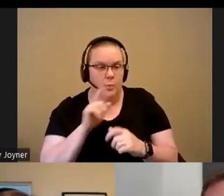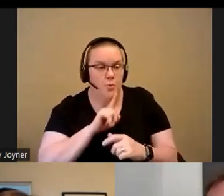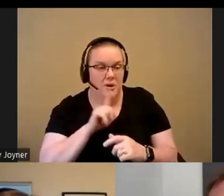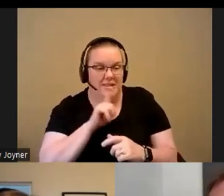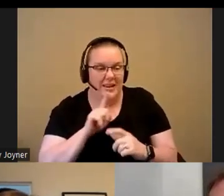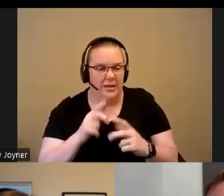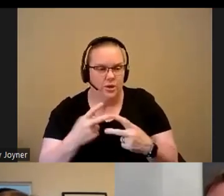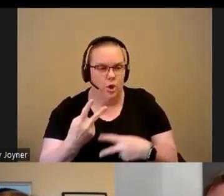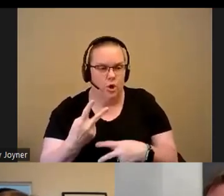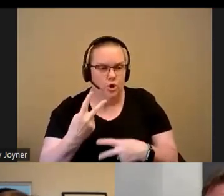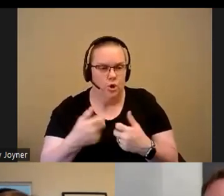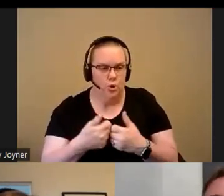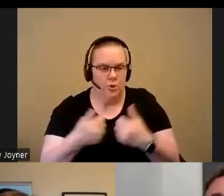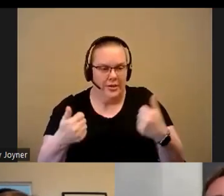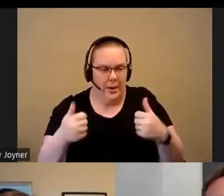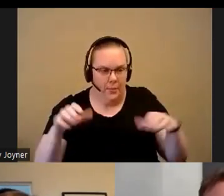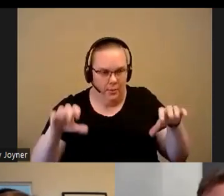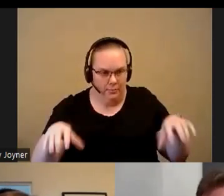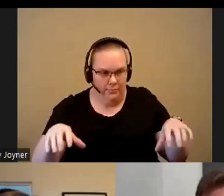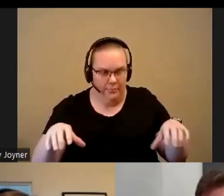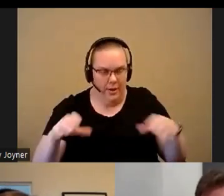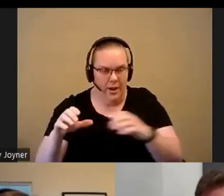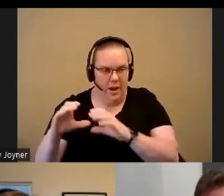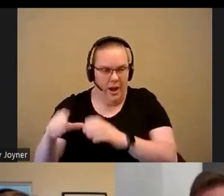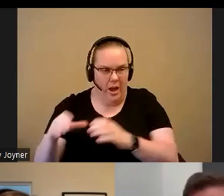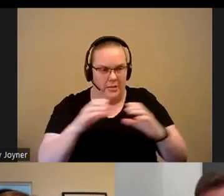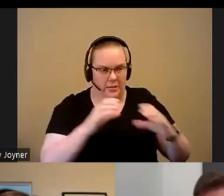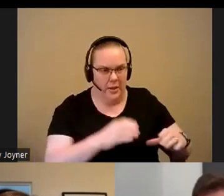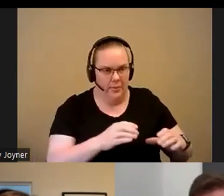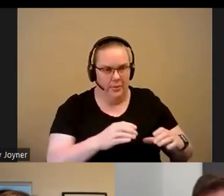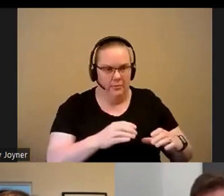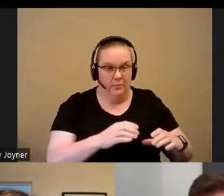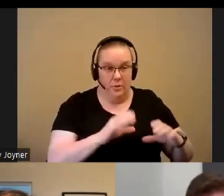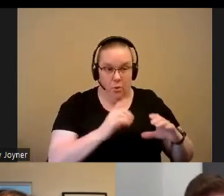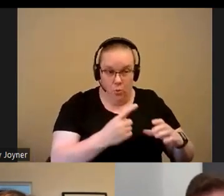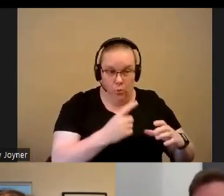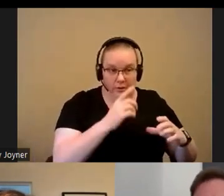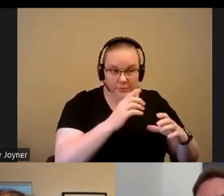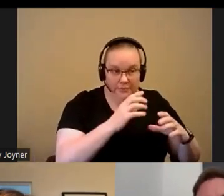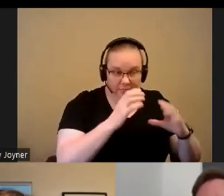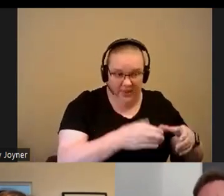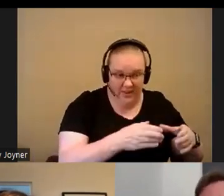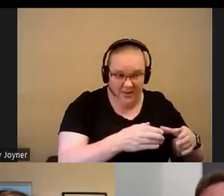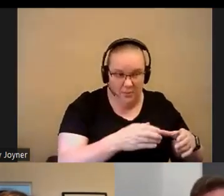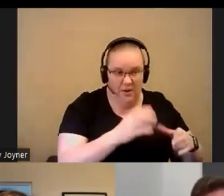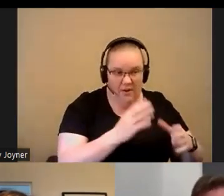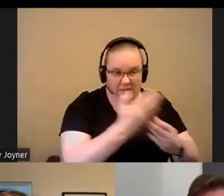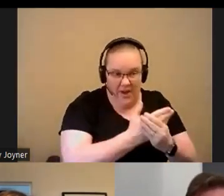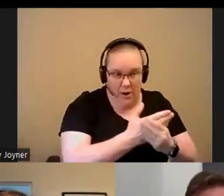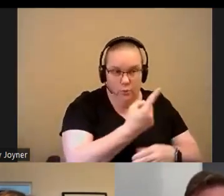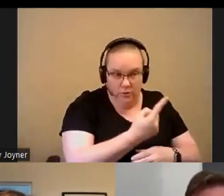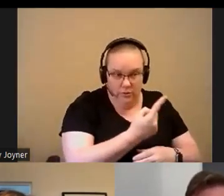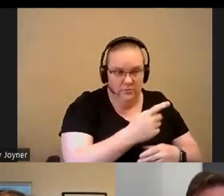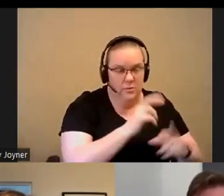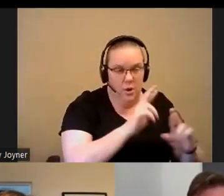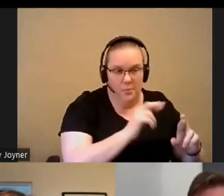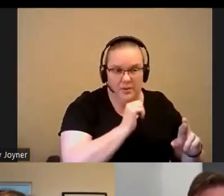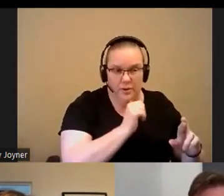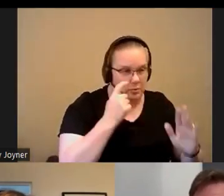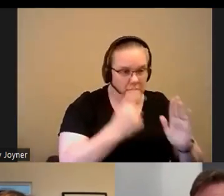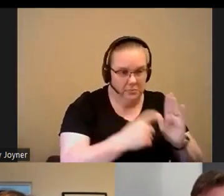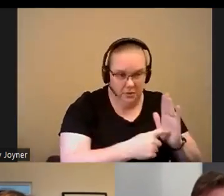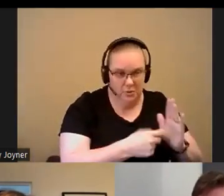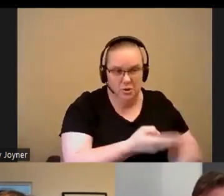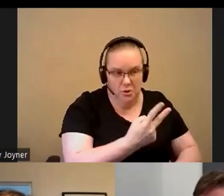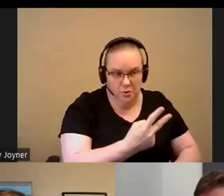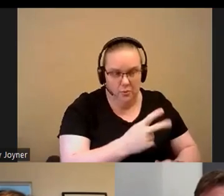it that way. Pretend it's one ensemble and file a single petition and pray to hope they don't notice that it's two, or file two separate ones,